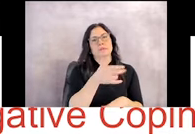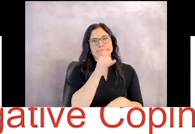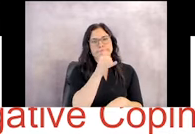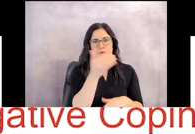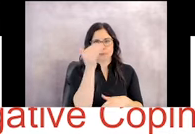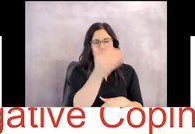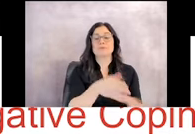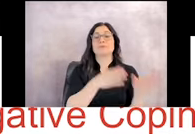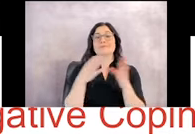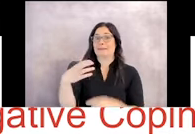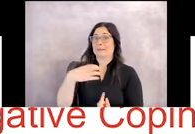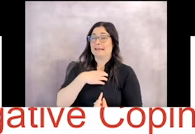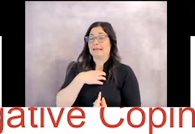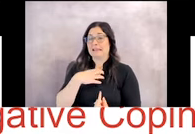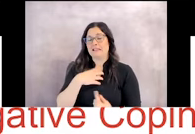Complaining.